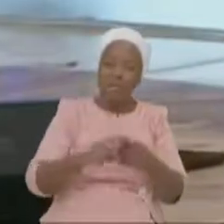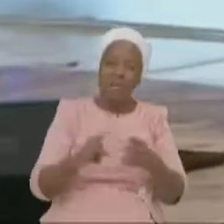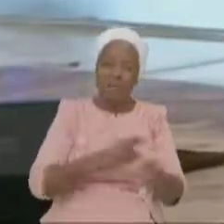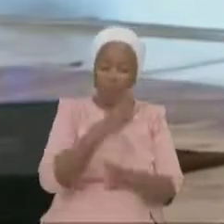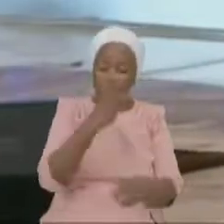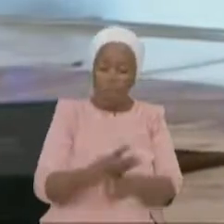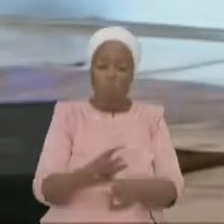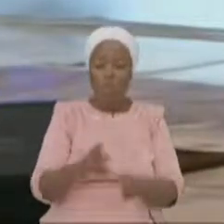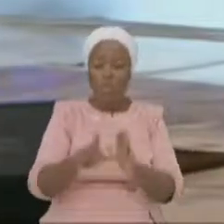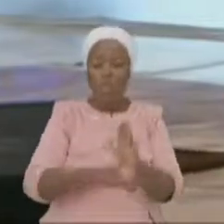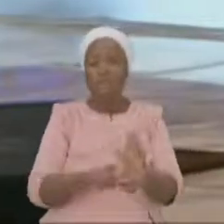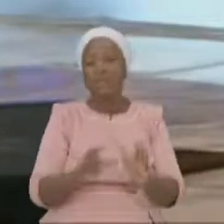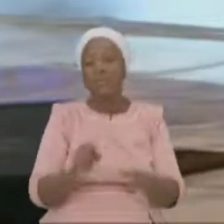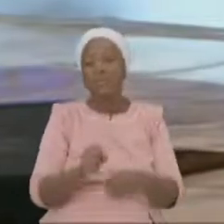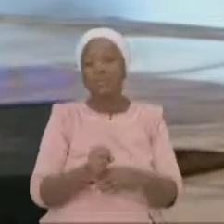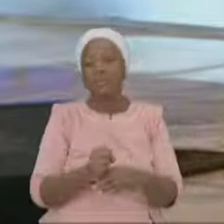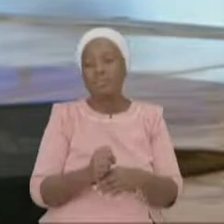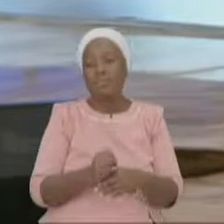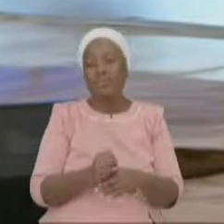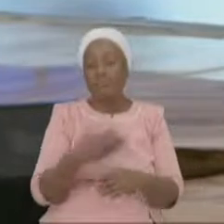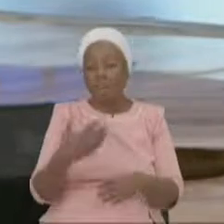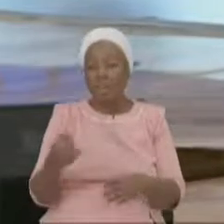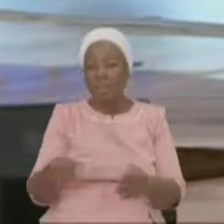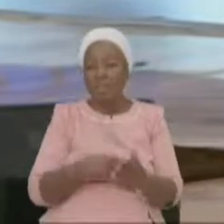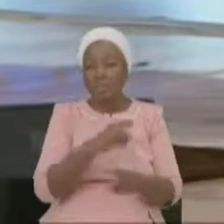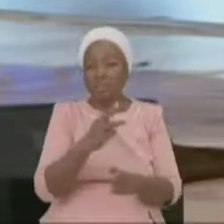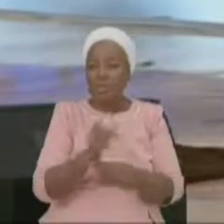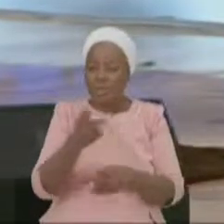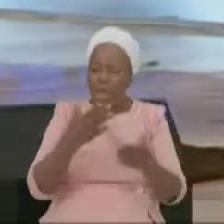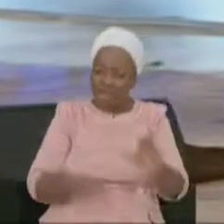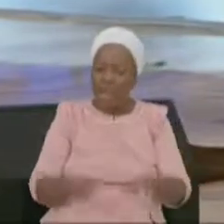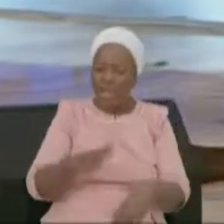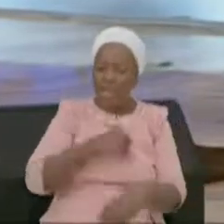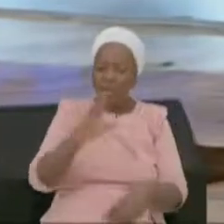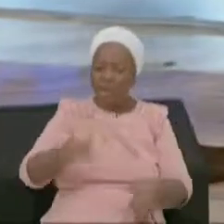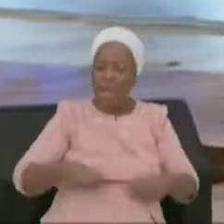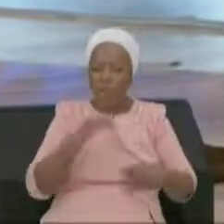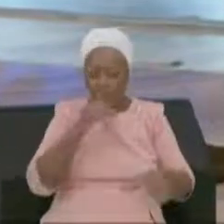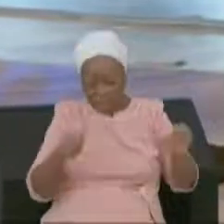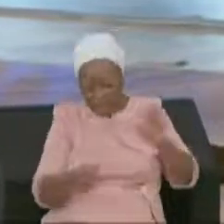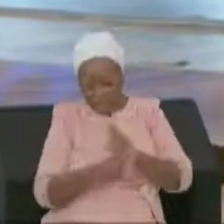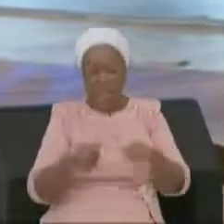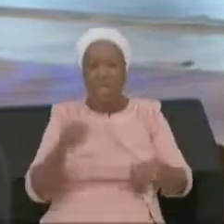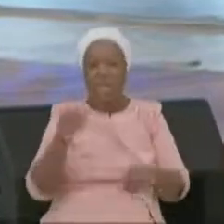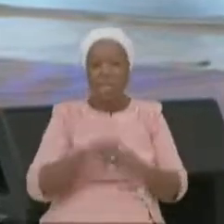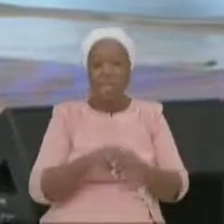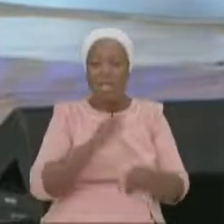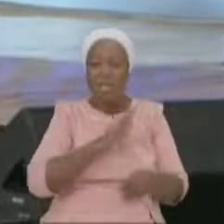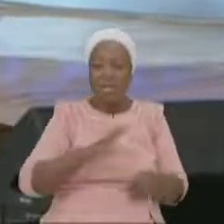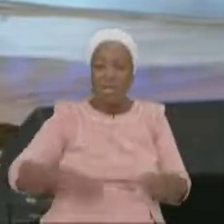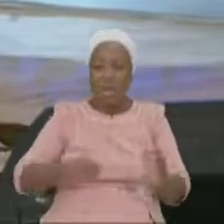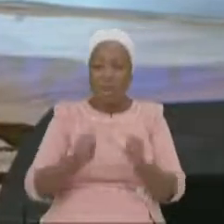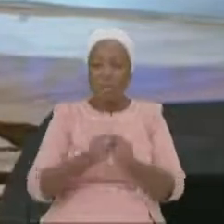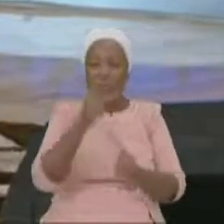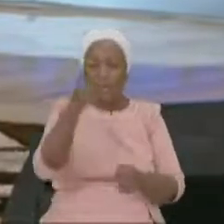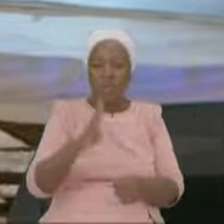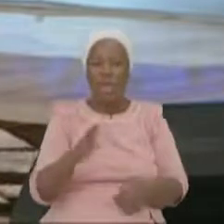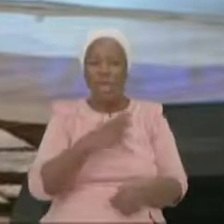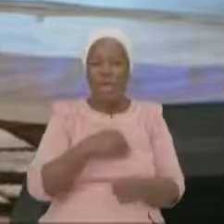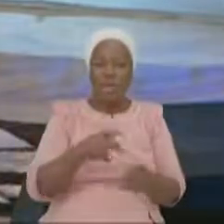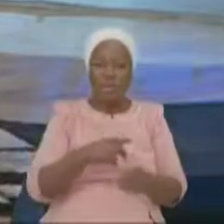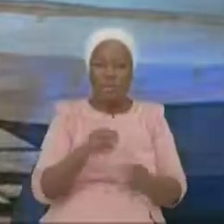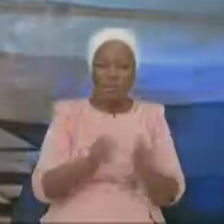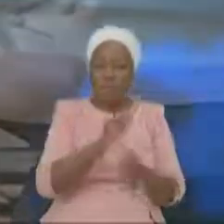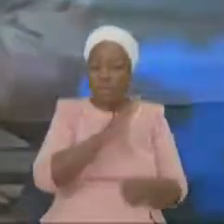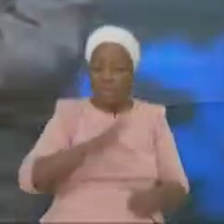worldliness. You are dead, and your life is seen with Christ in God. When you're truly